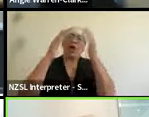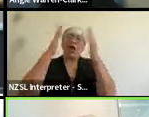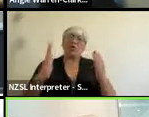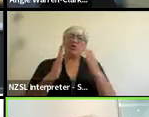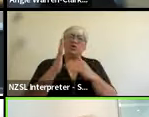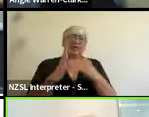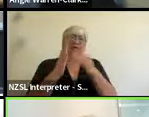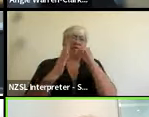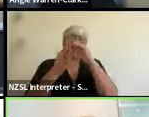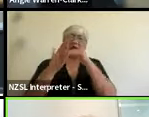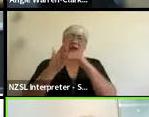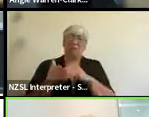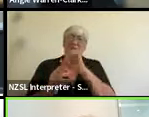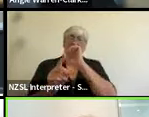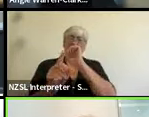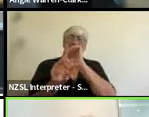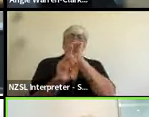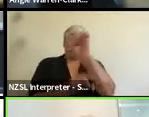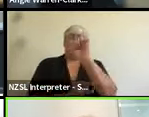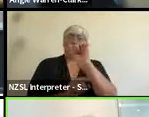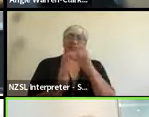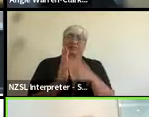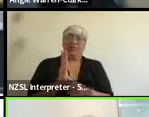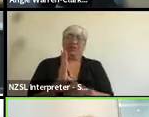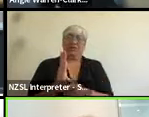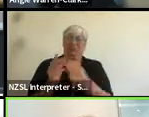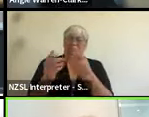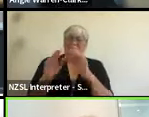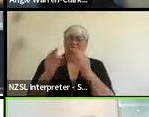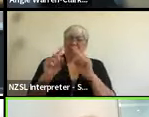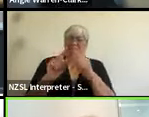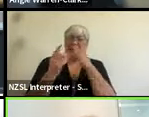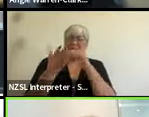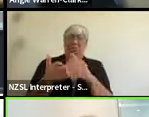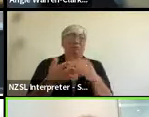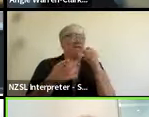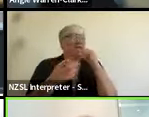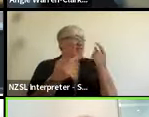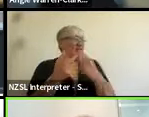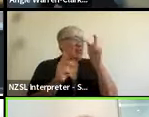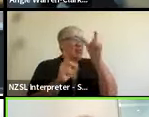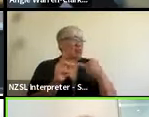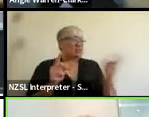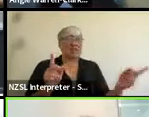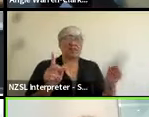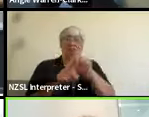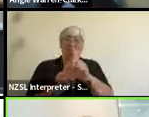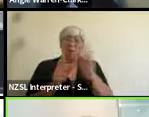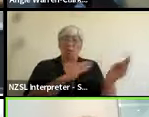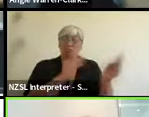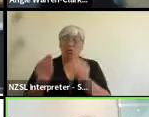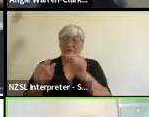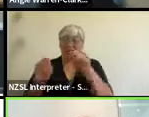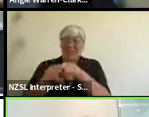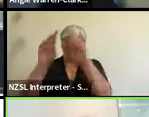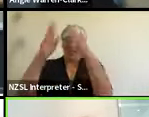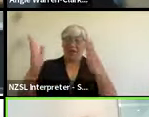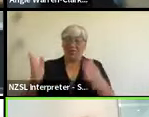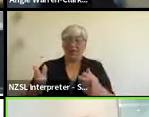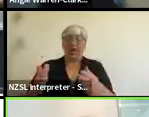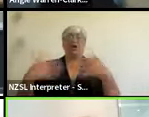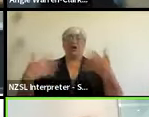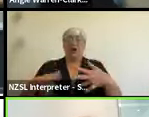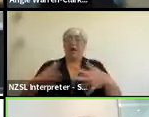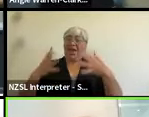disability, but the next person who comes along might be fine and then get another disability and need something else. And then that's expensive again